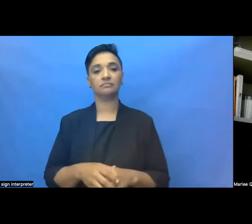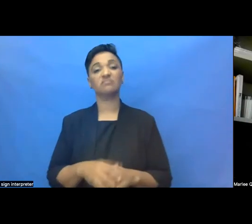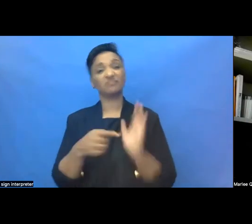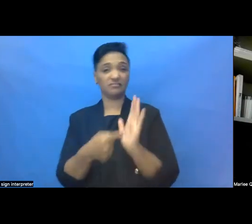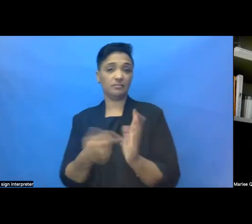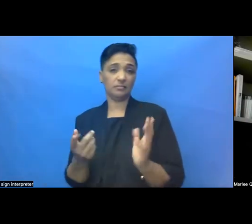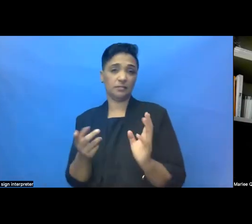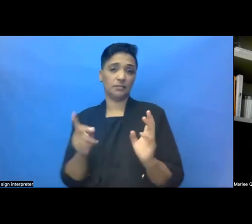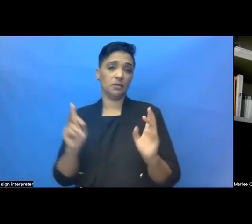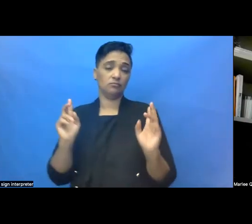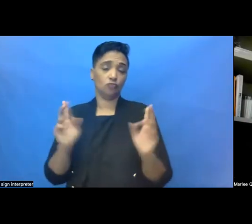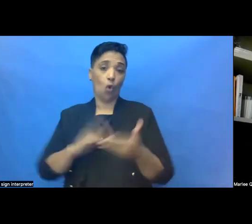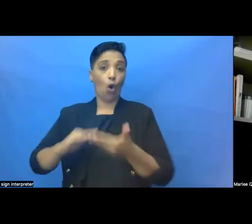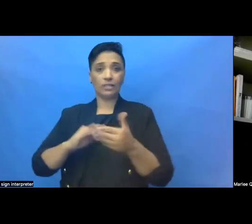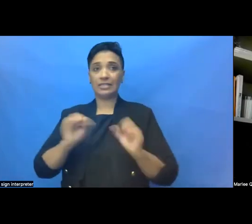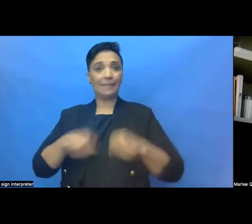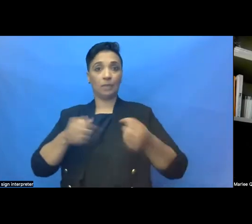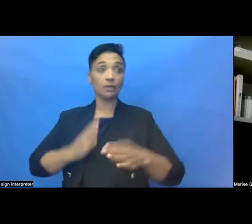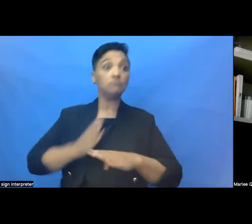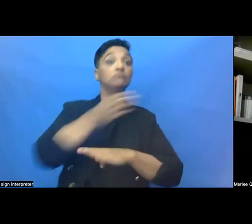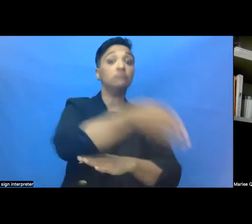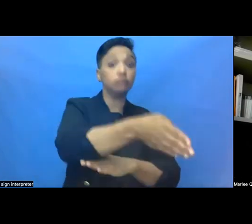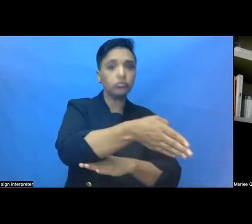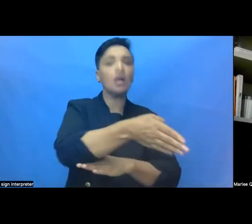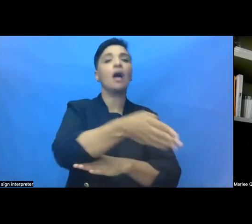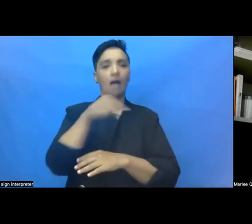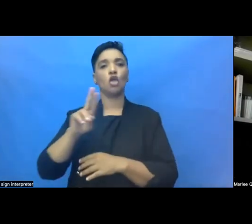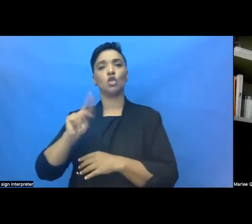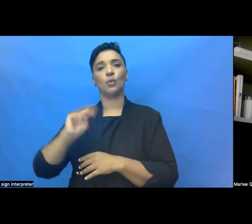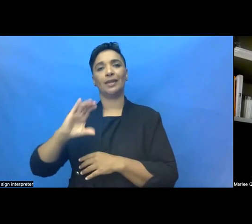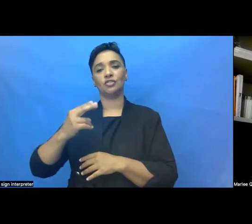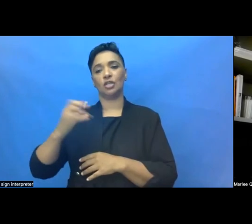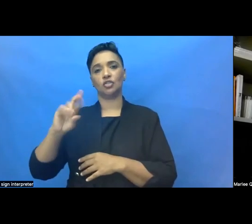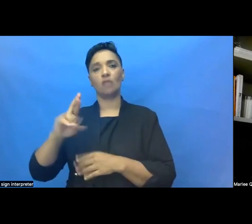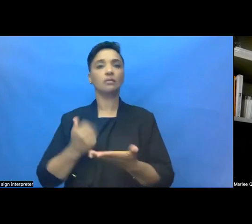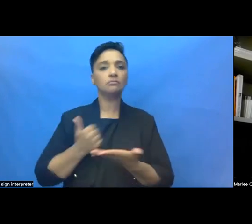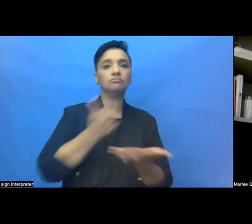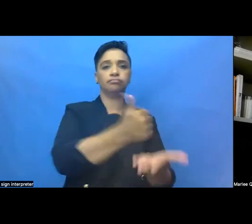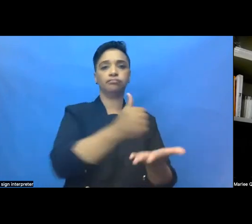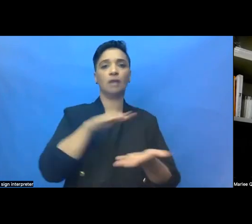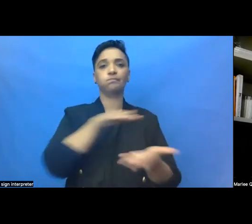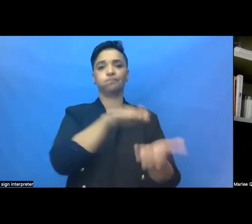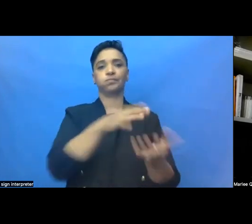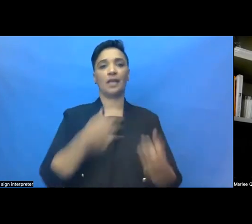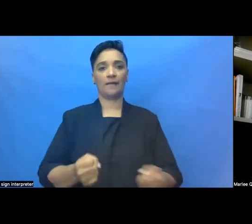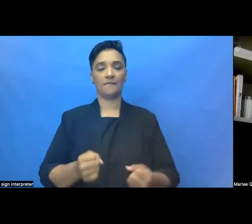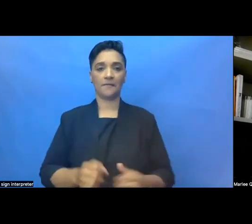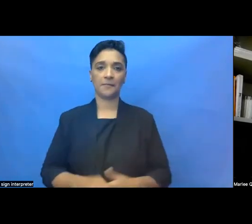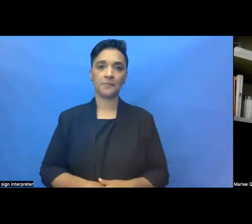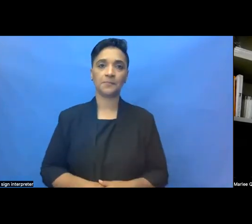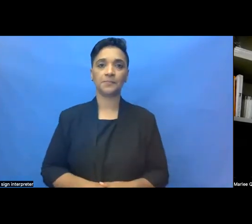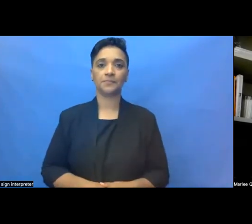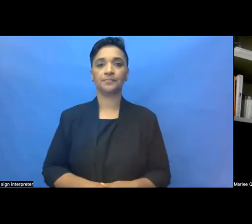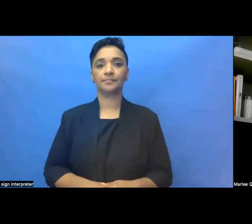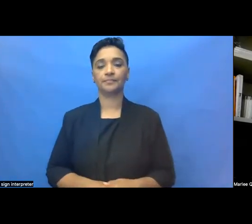humanitarian actors at this moment due to the severe security risk. For